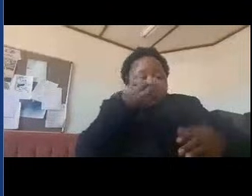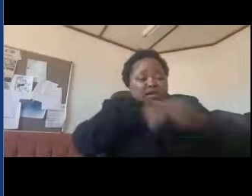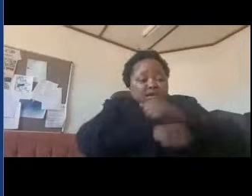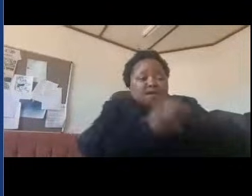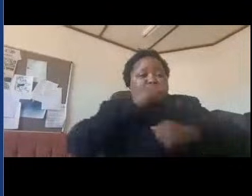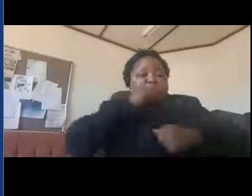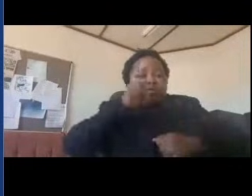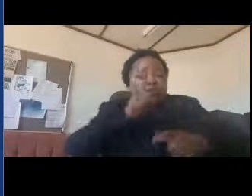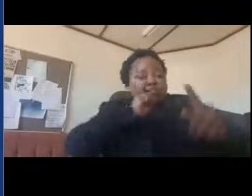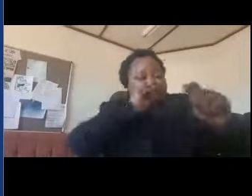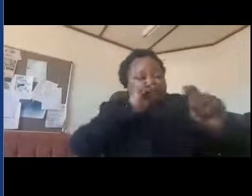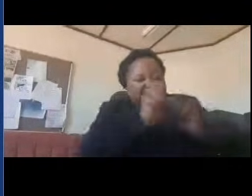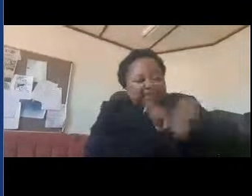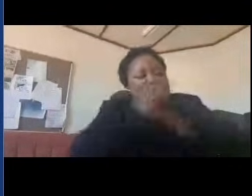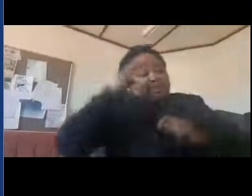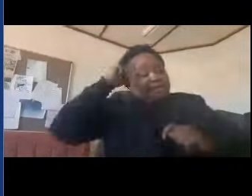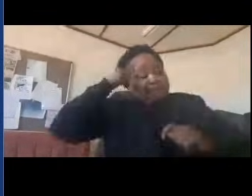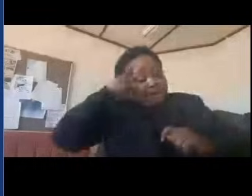lives are destroyed.